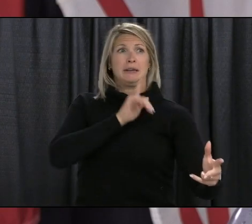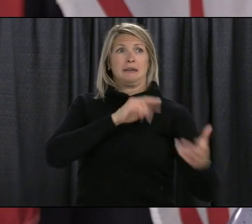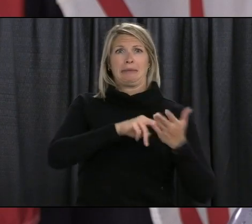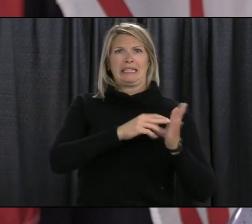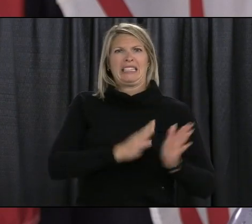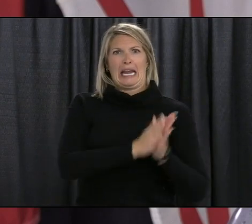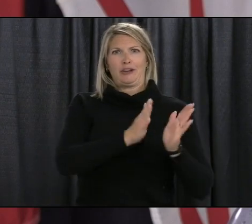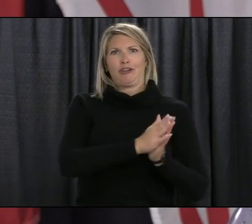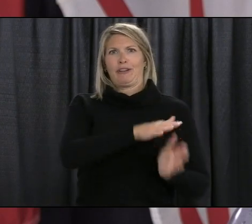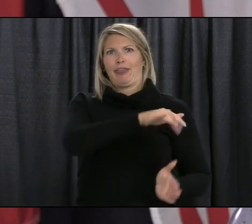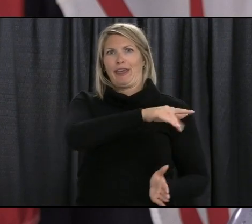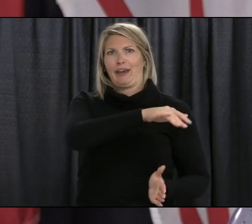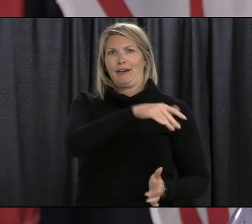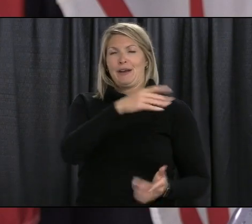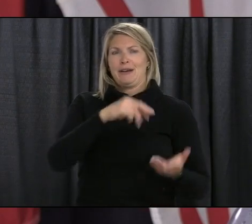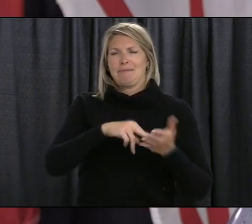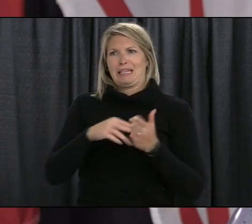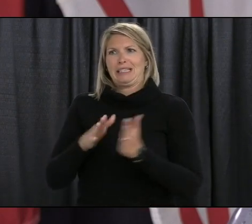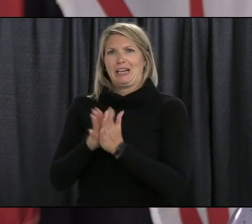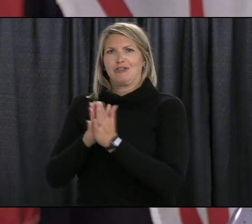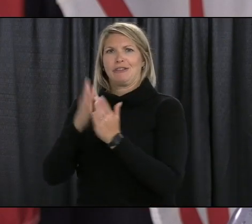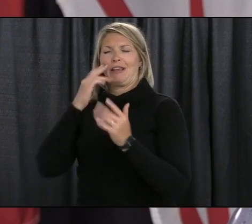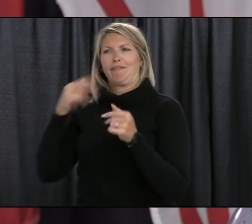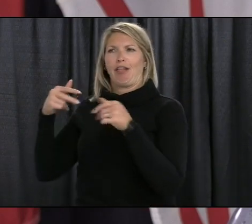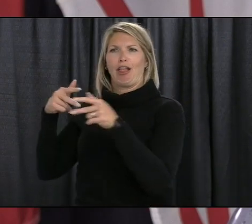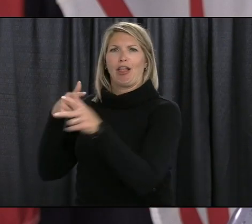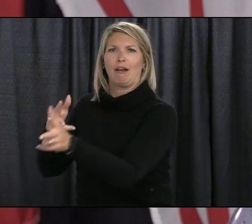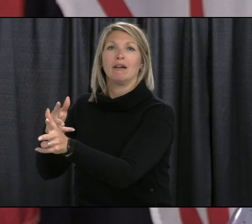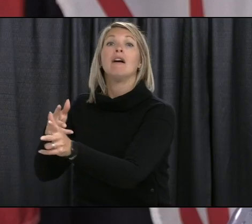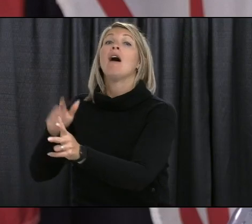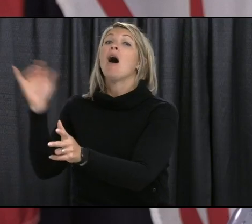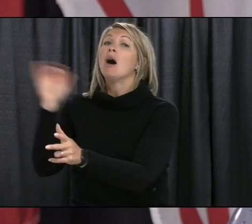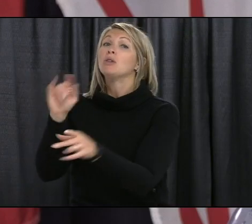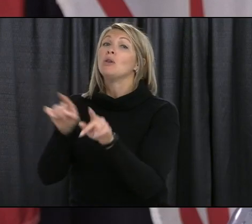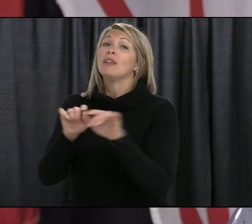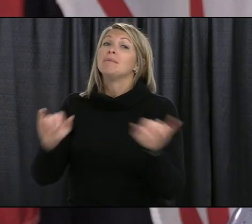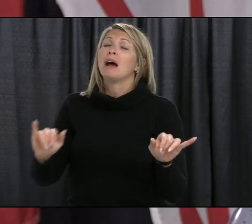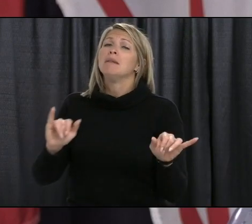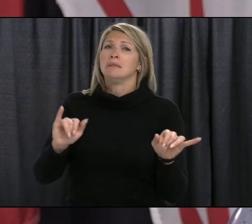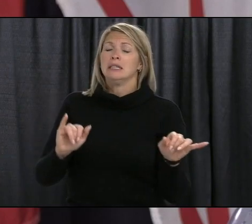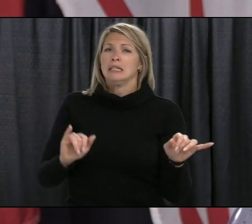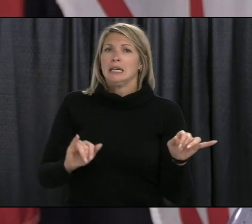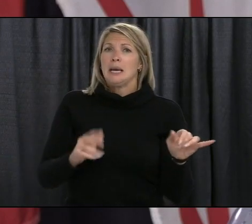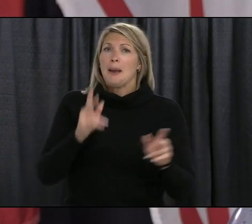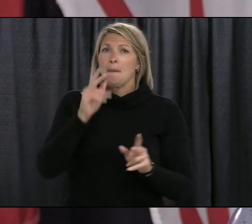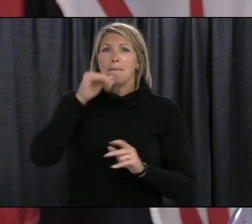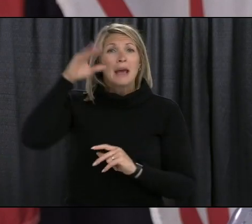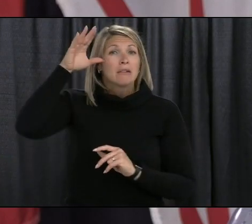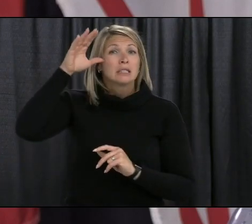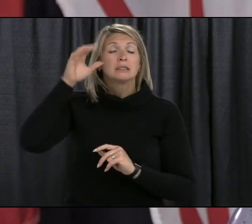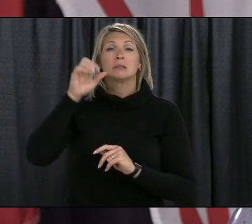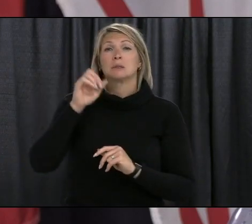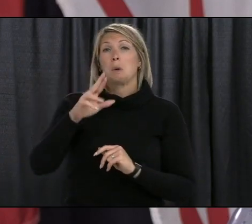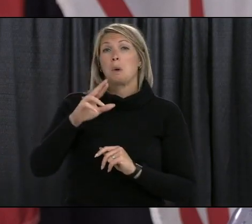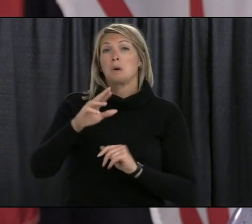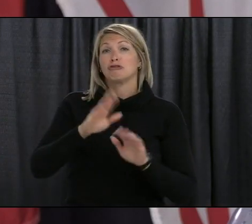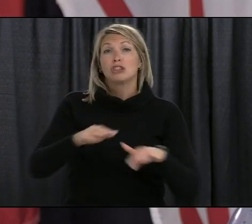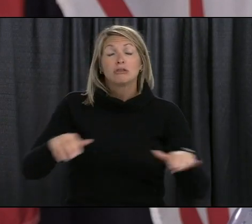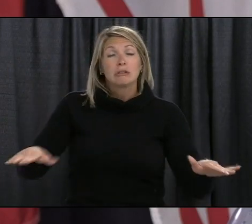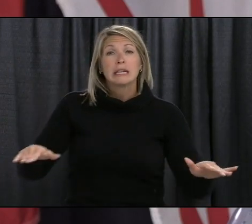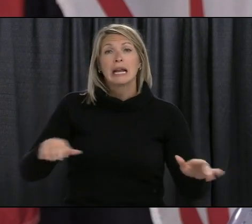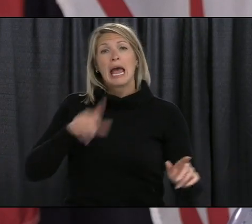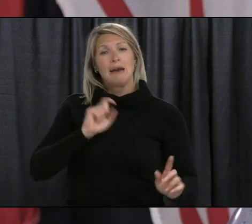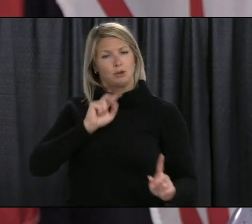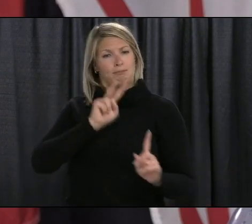have families, who have work commitments, that they're juggling to try and get these tests done for their children or their spouses or